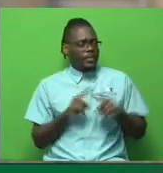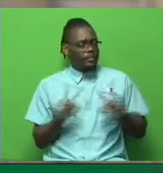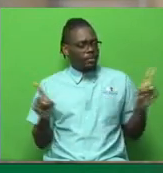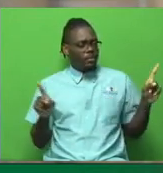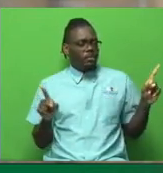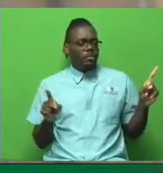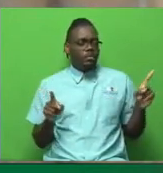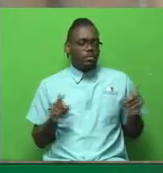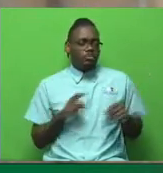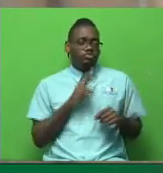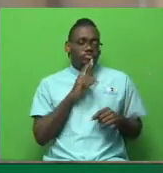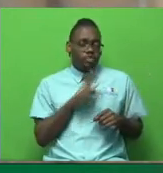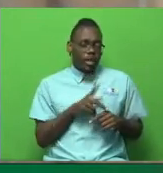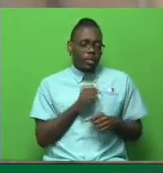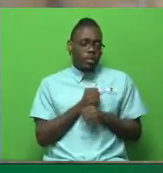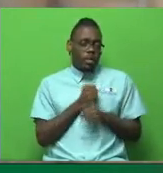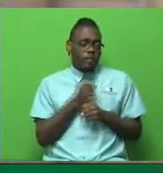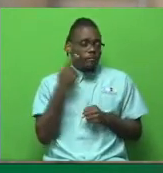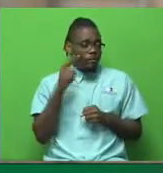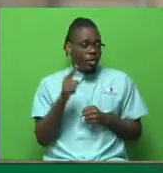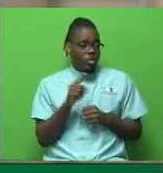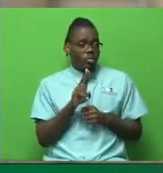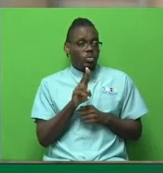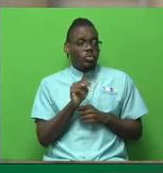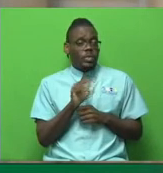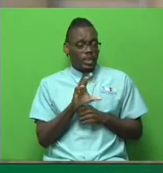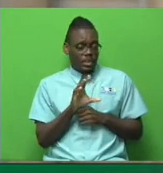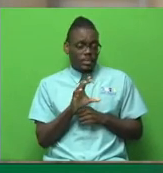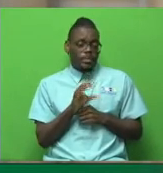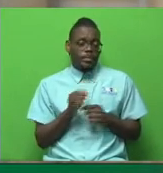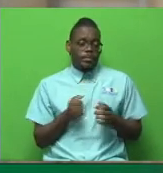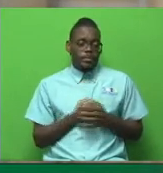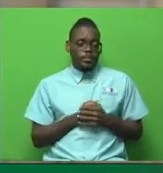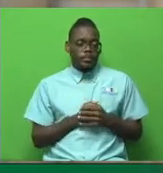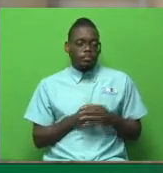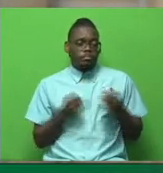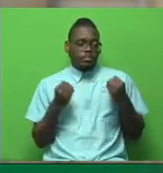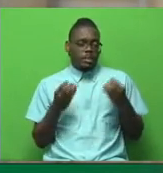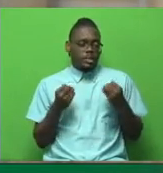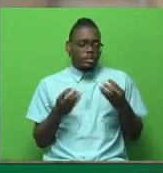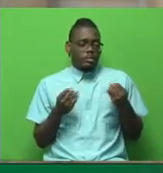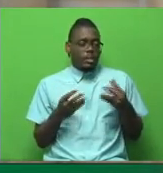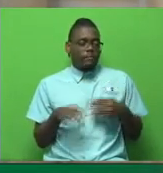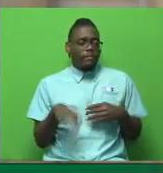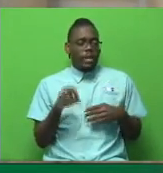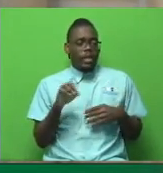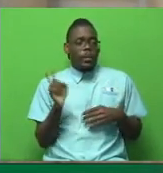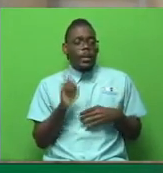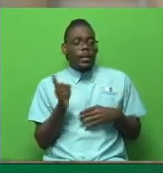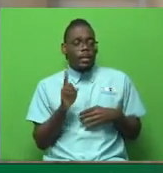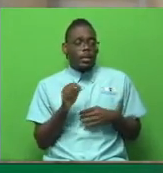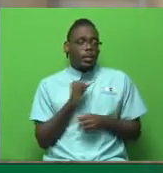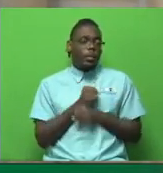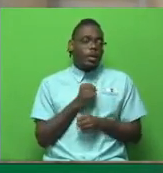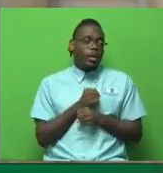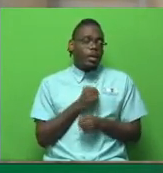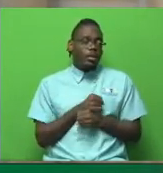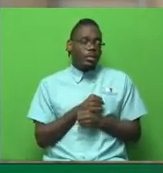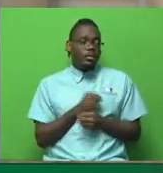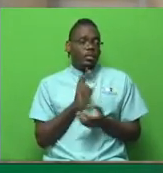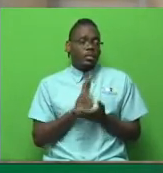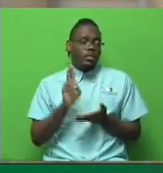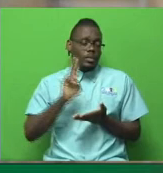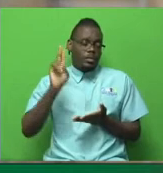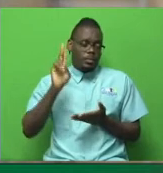of the opposition say deputy speaker many seem to have found a home at the University of the West Indies as I said earlier or they're speaking